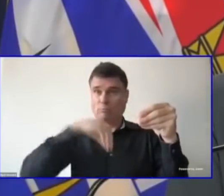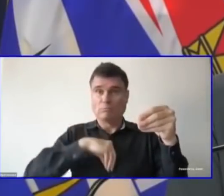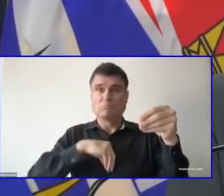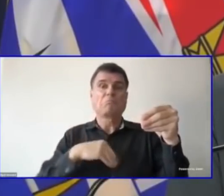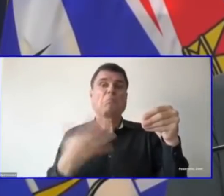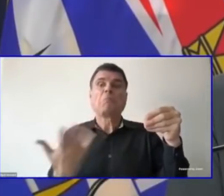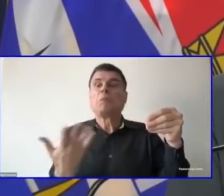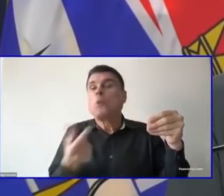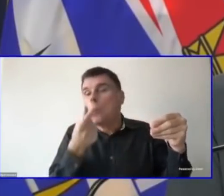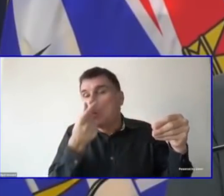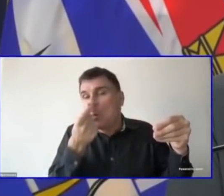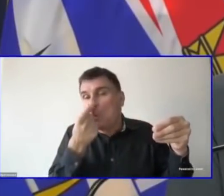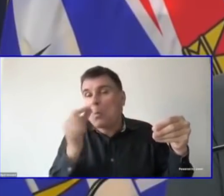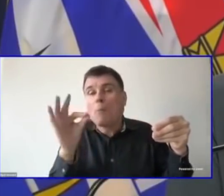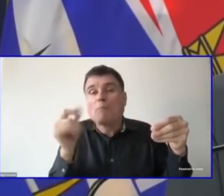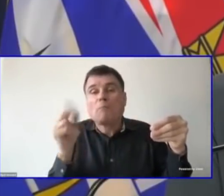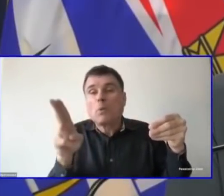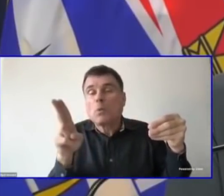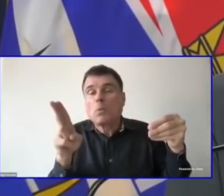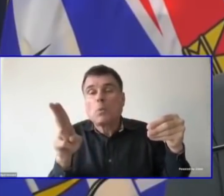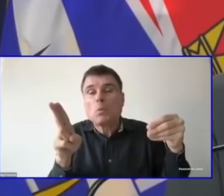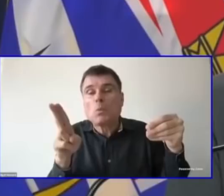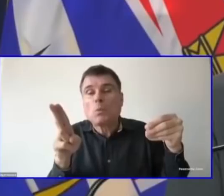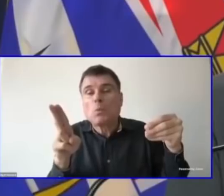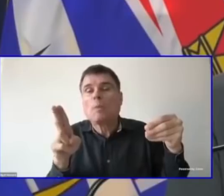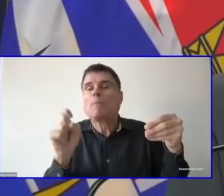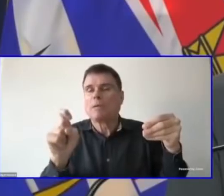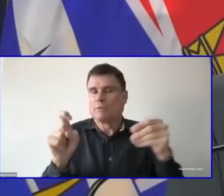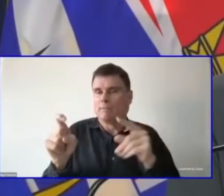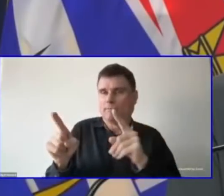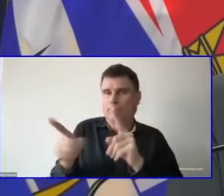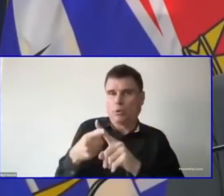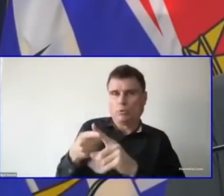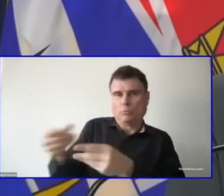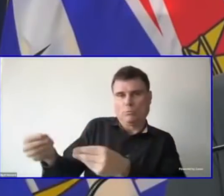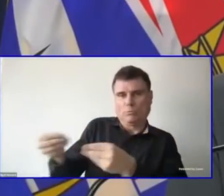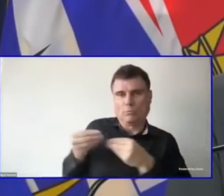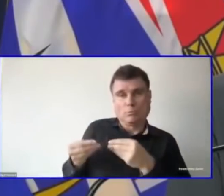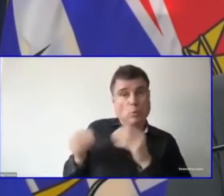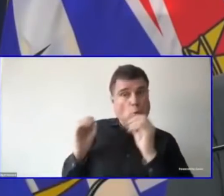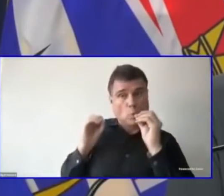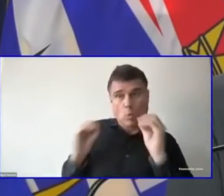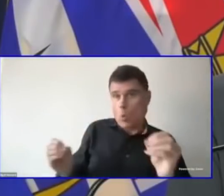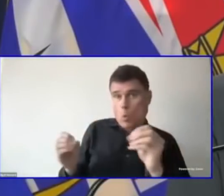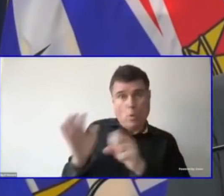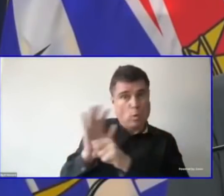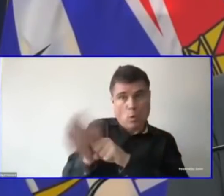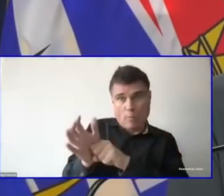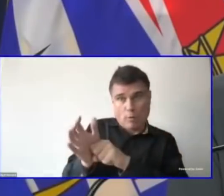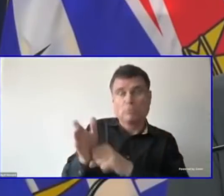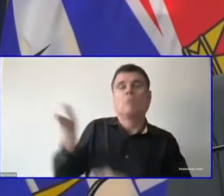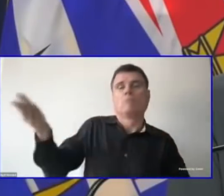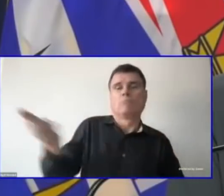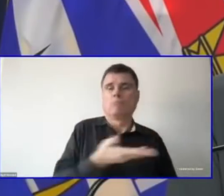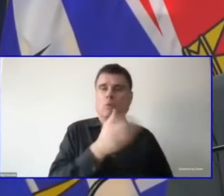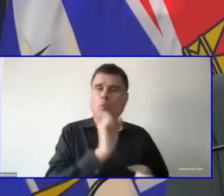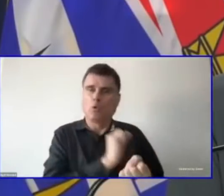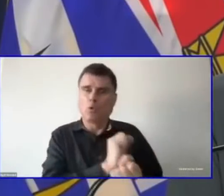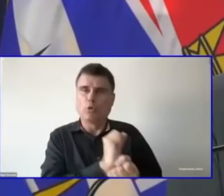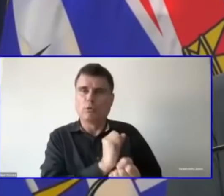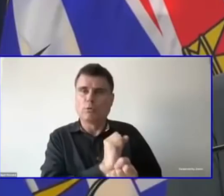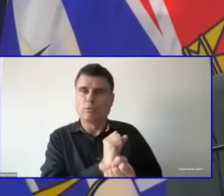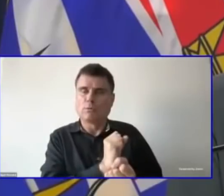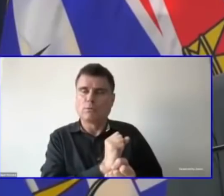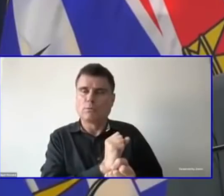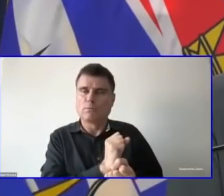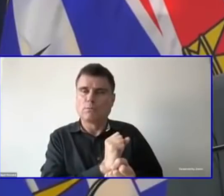return to work if not everyone can get access to testing? Also, earlier in the pandemic, people who tested positive were